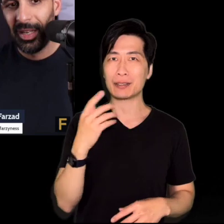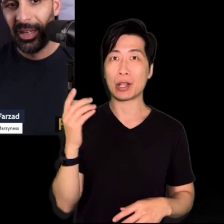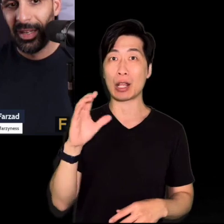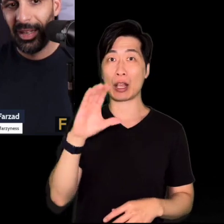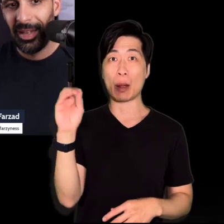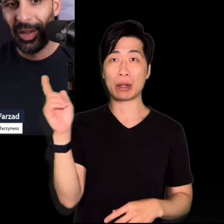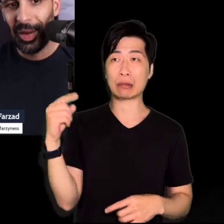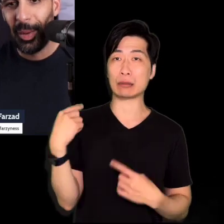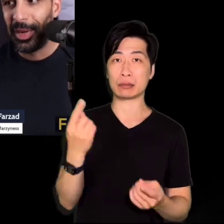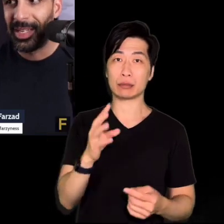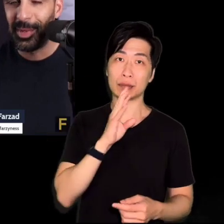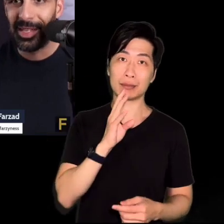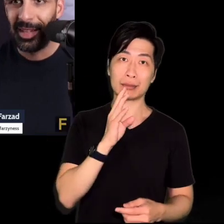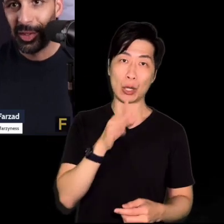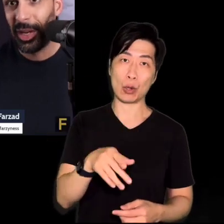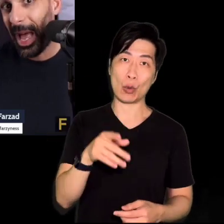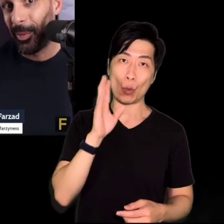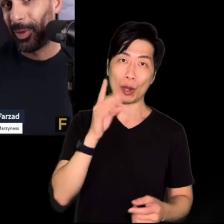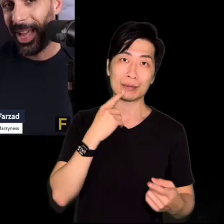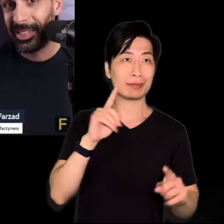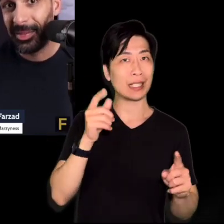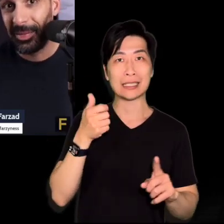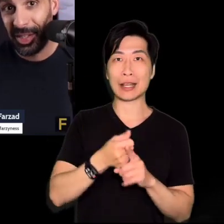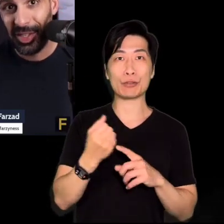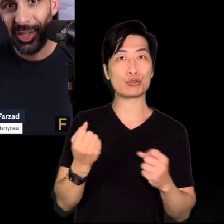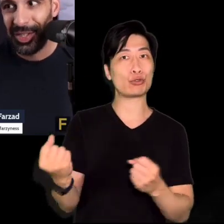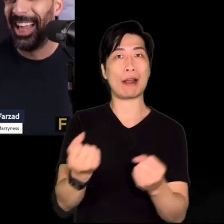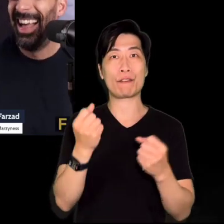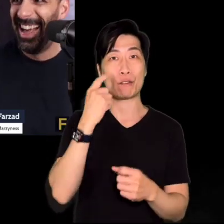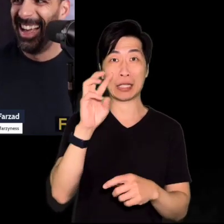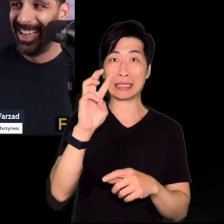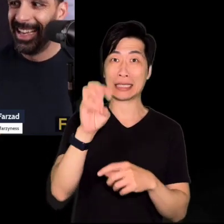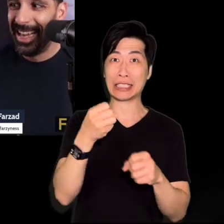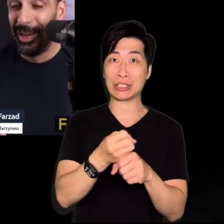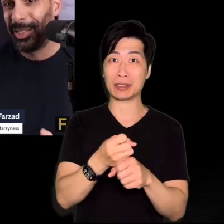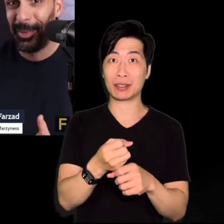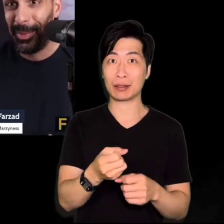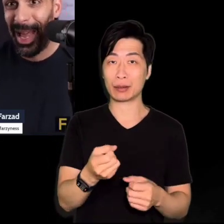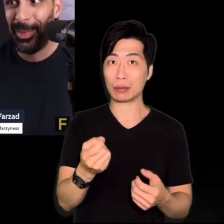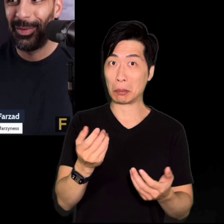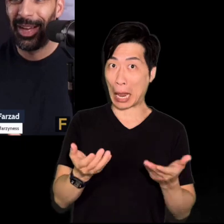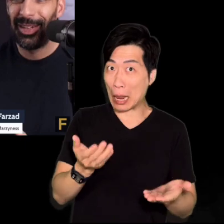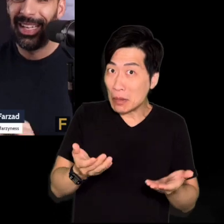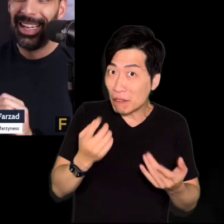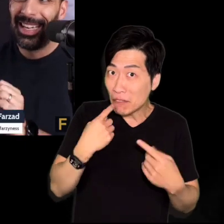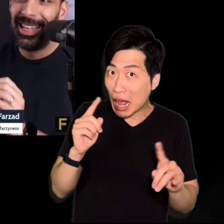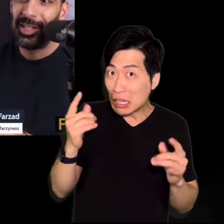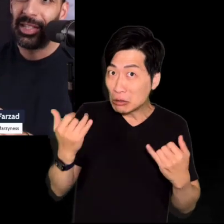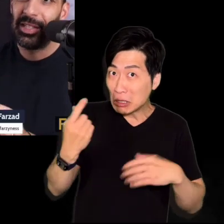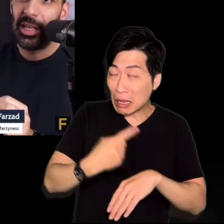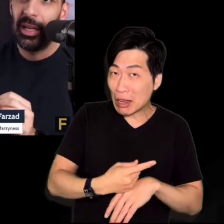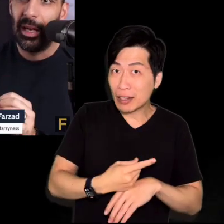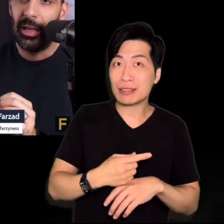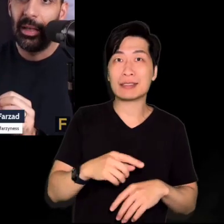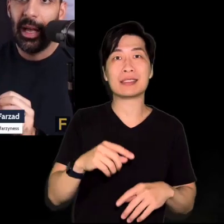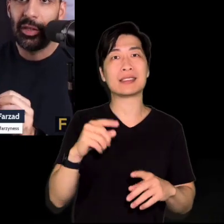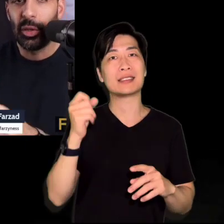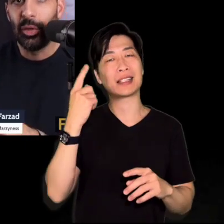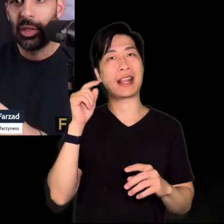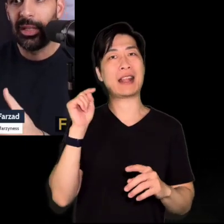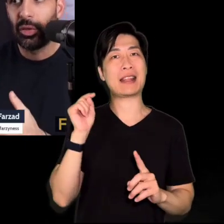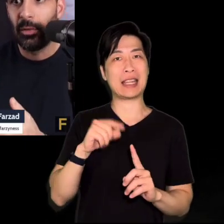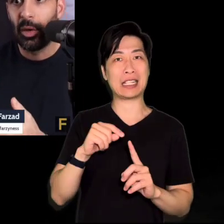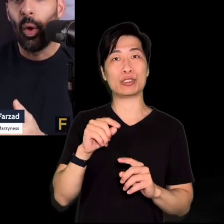because the company has been saying this is going to happen for the last 6 years. It looks like it might be happening finally. This is